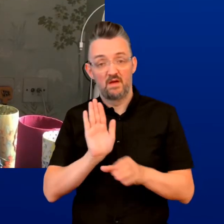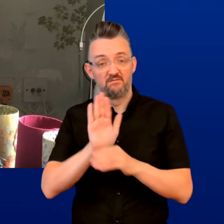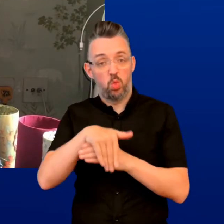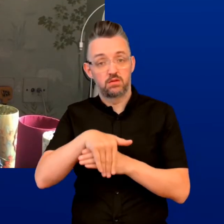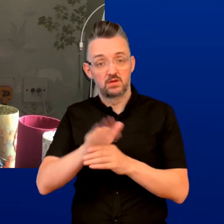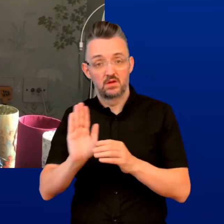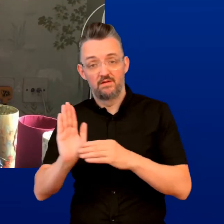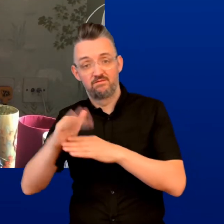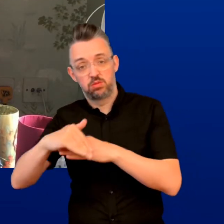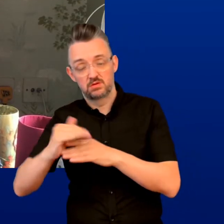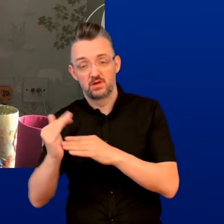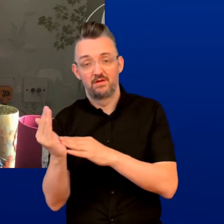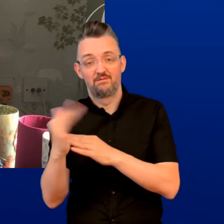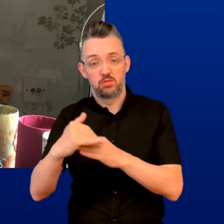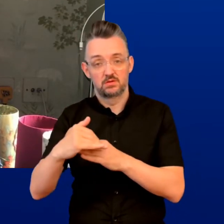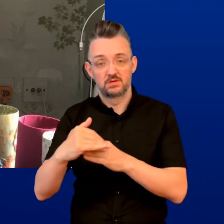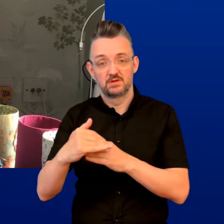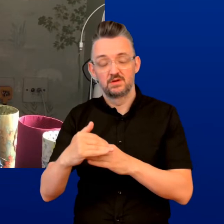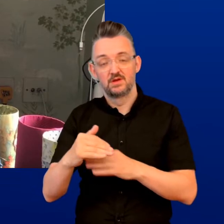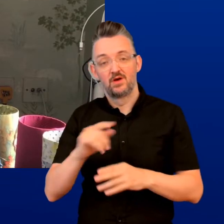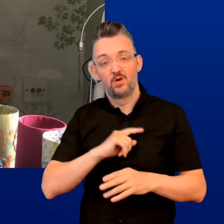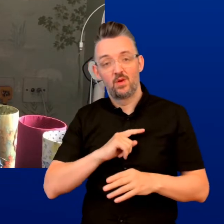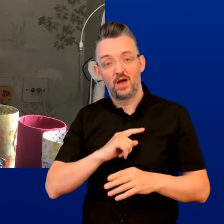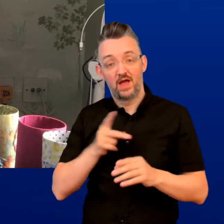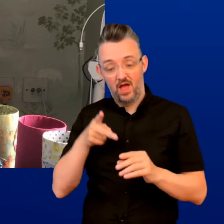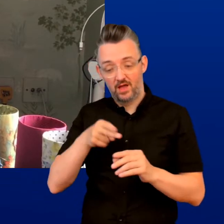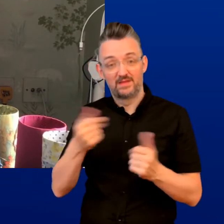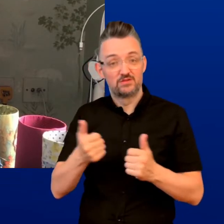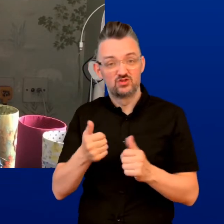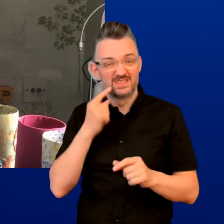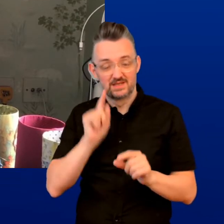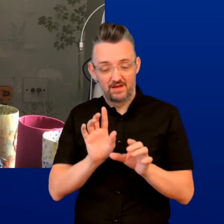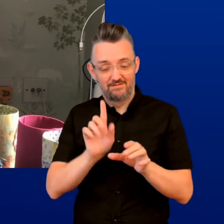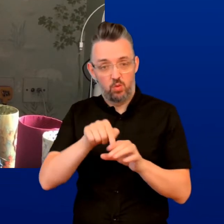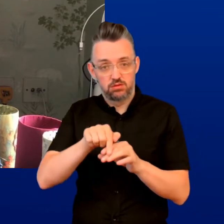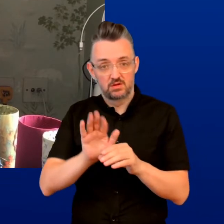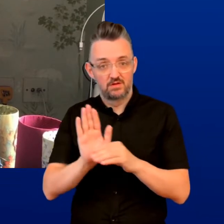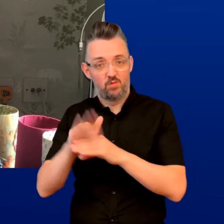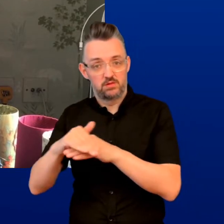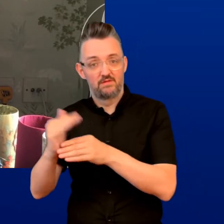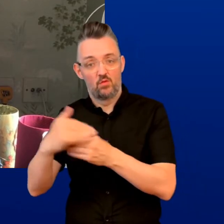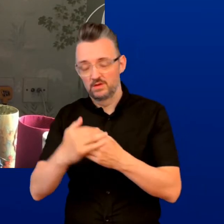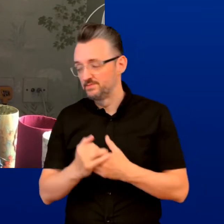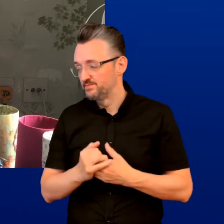and then fold one at a time in, because you've already cut it.